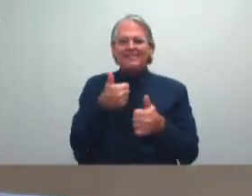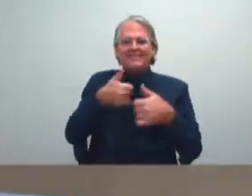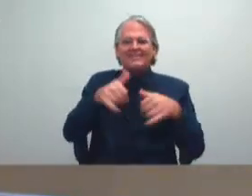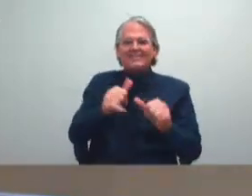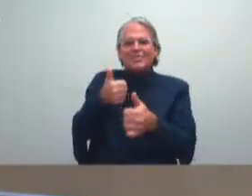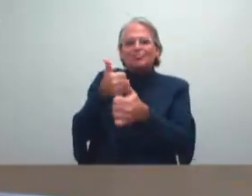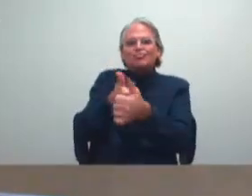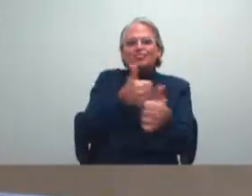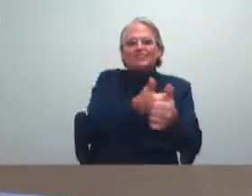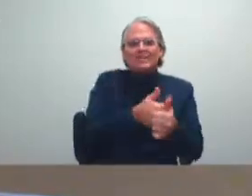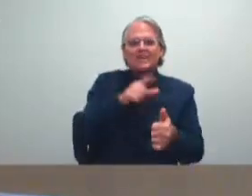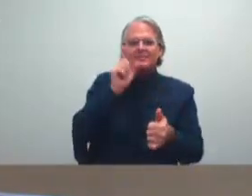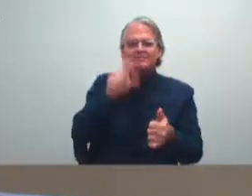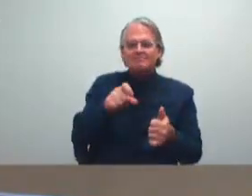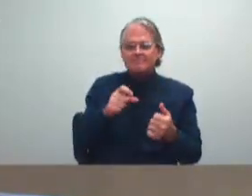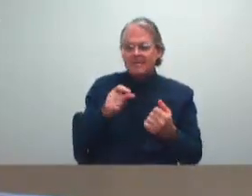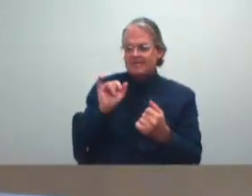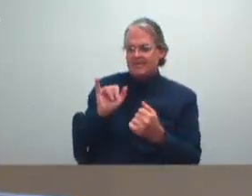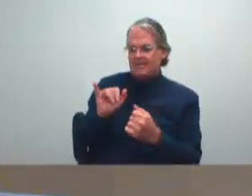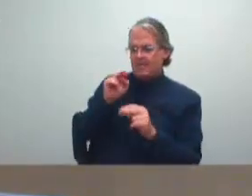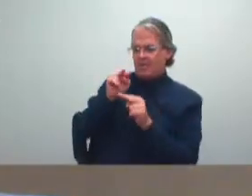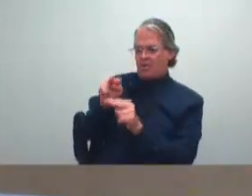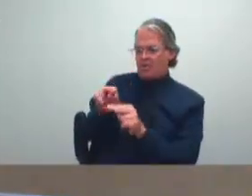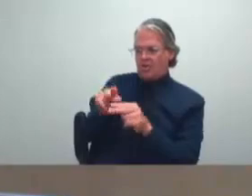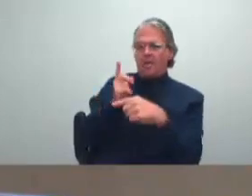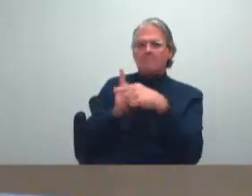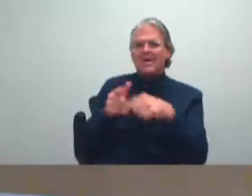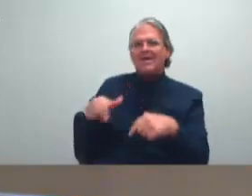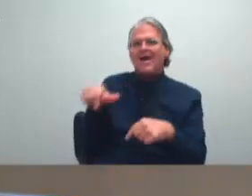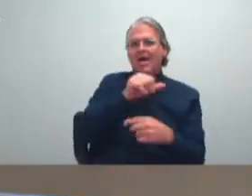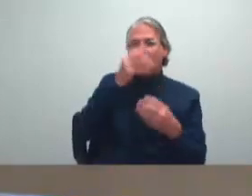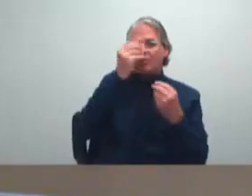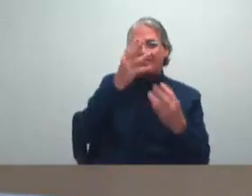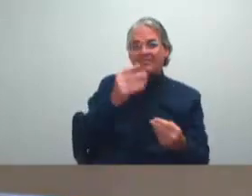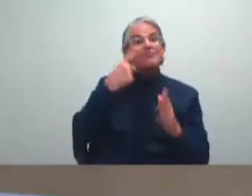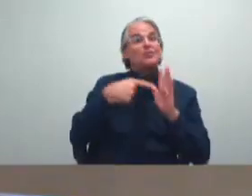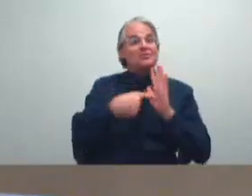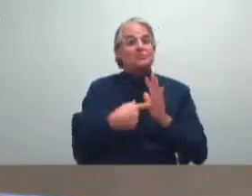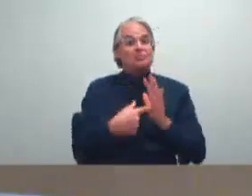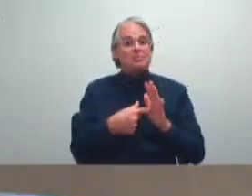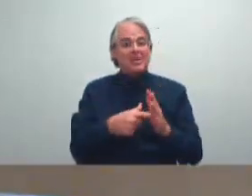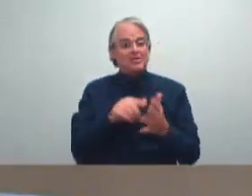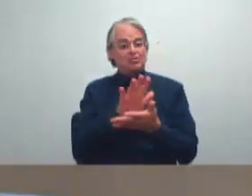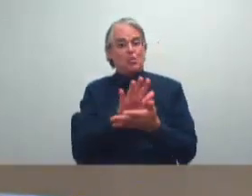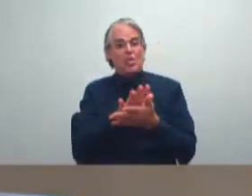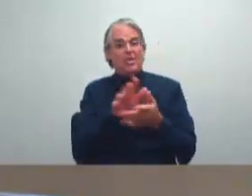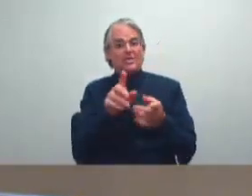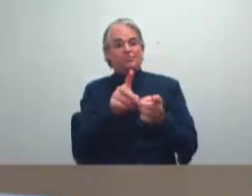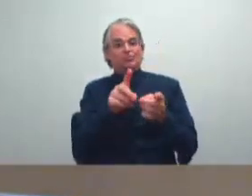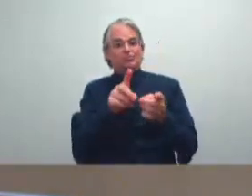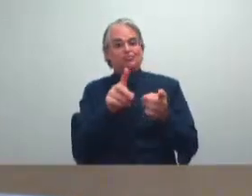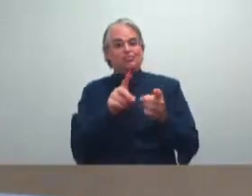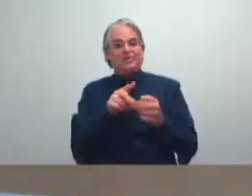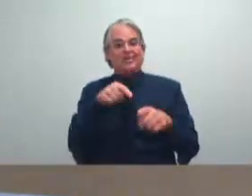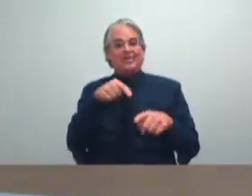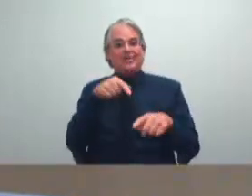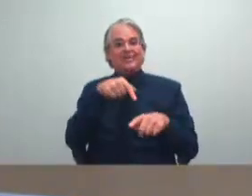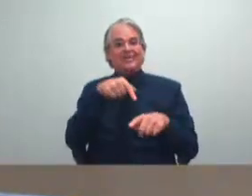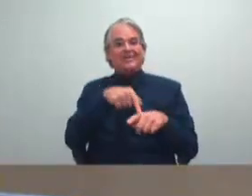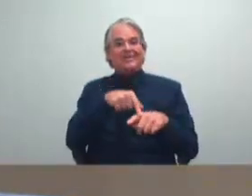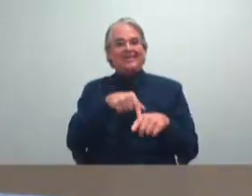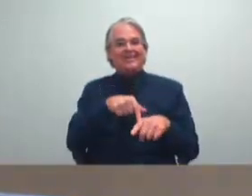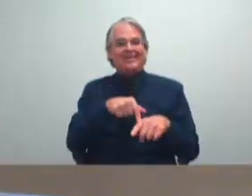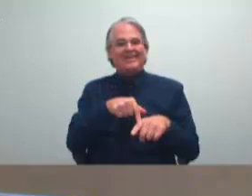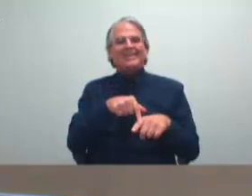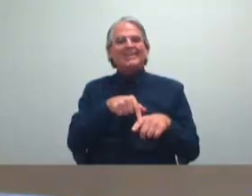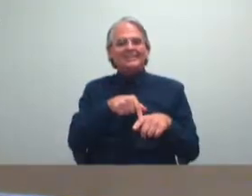information. For example, if it is the school district, which I've heard a lot about, you have to balance out this basic information, what's happening in each